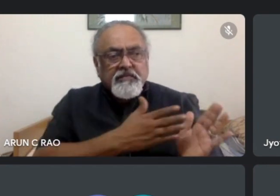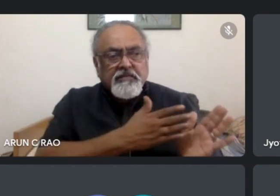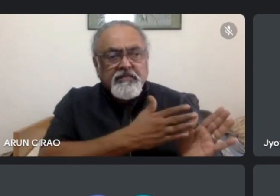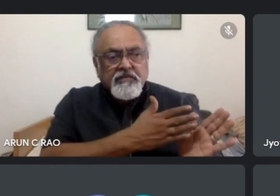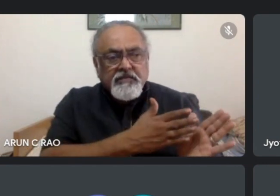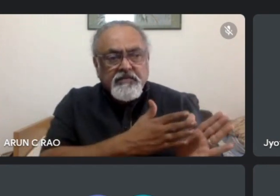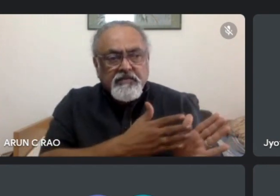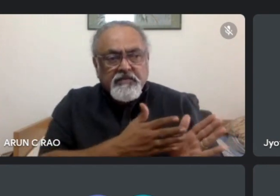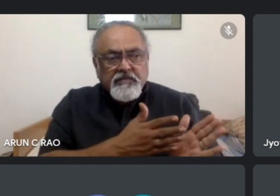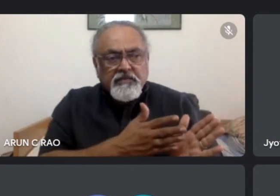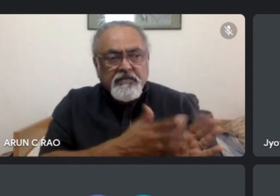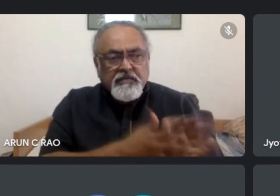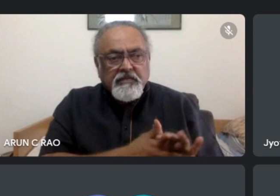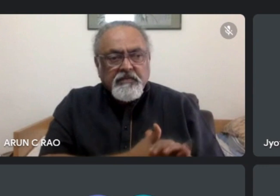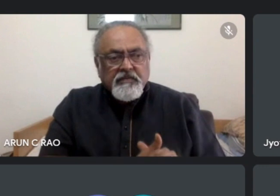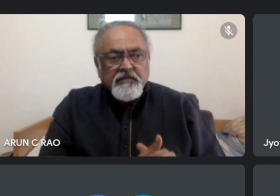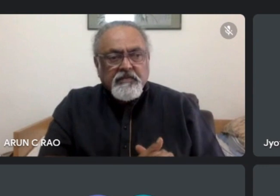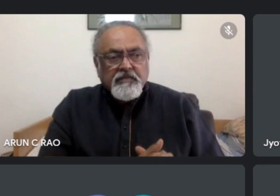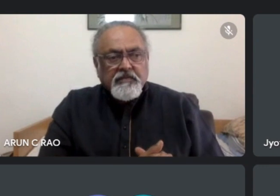of